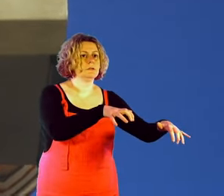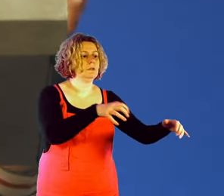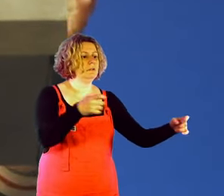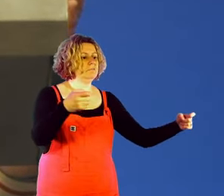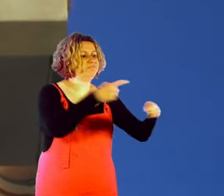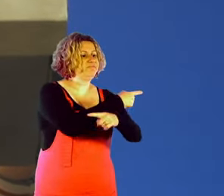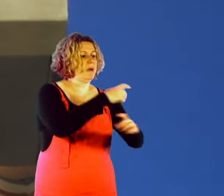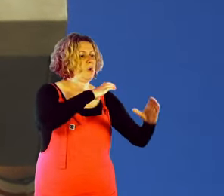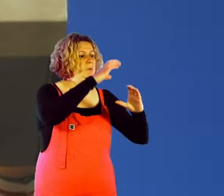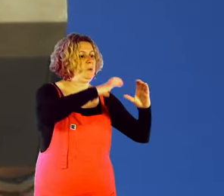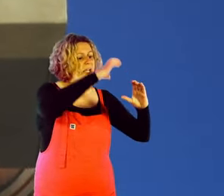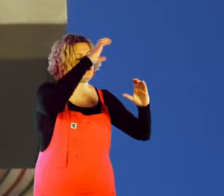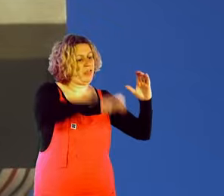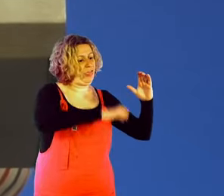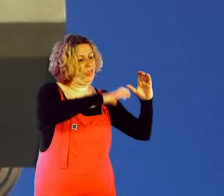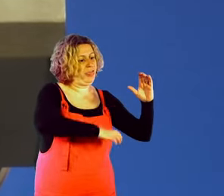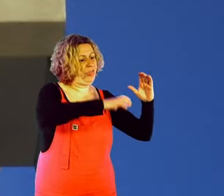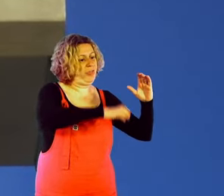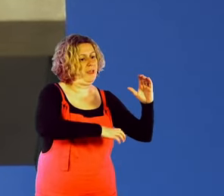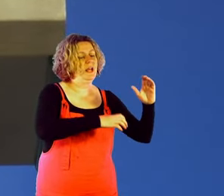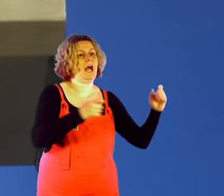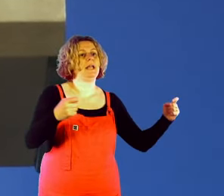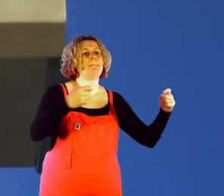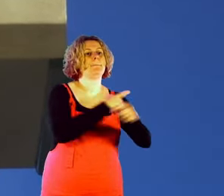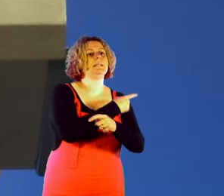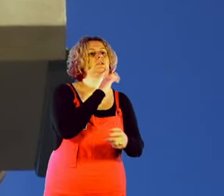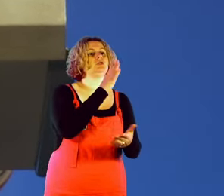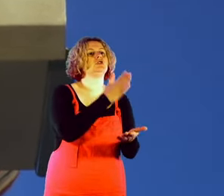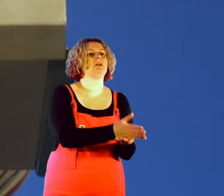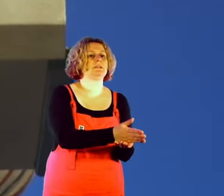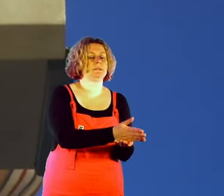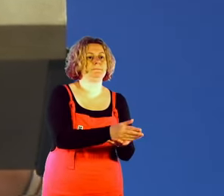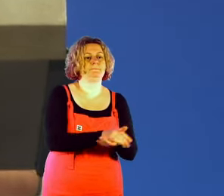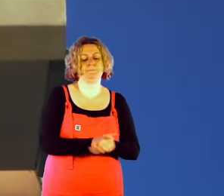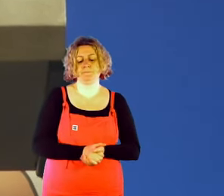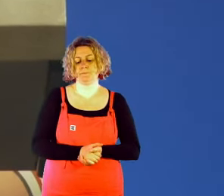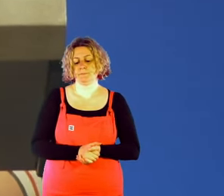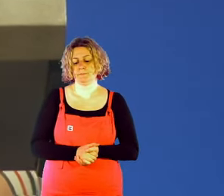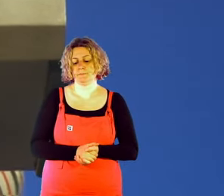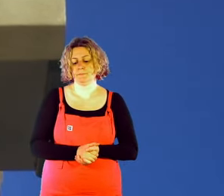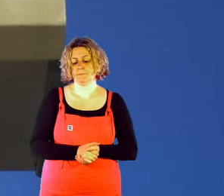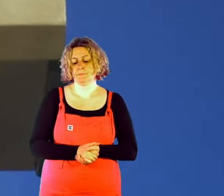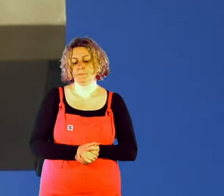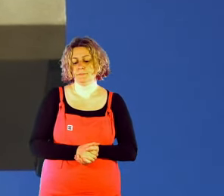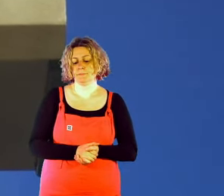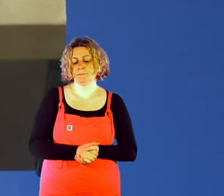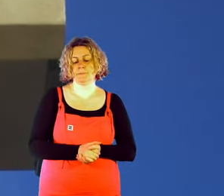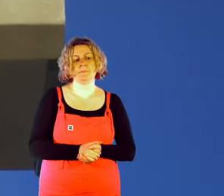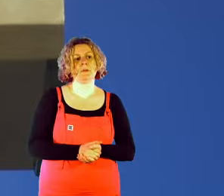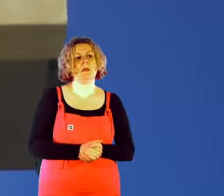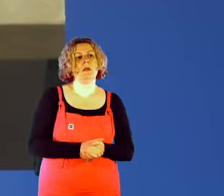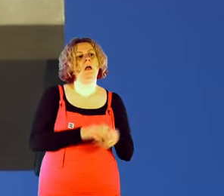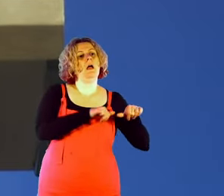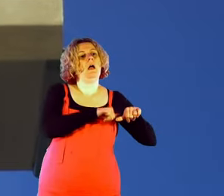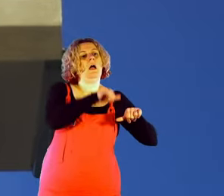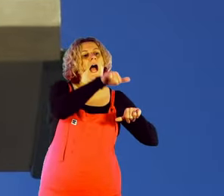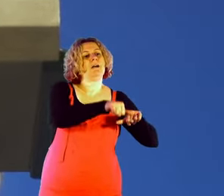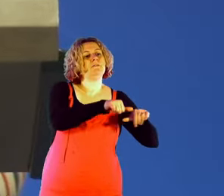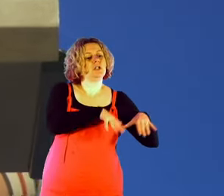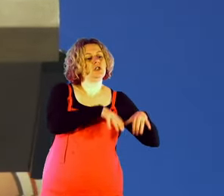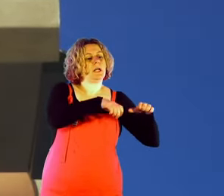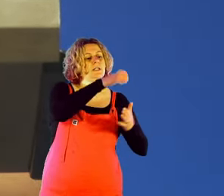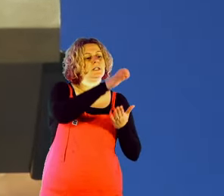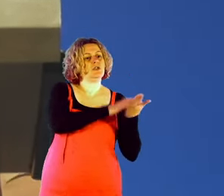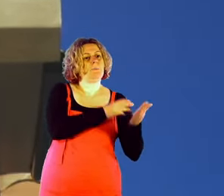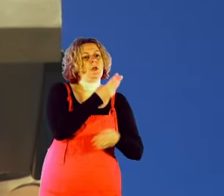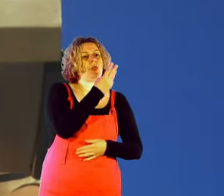It's not simply a problem in marriage. What's the very first relationship we see after Genesis 3?